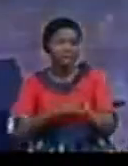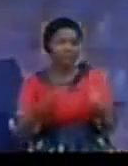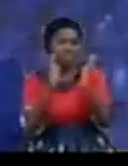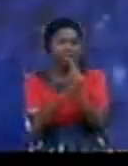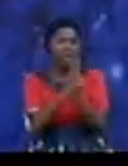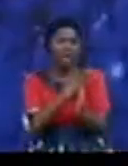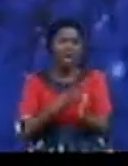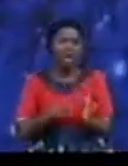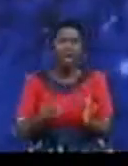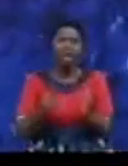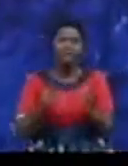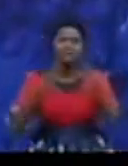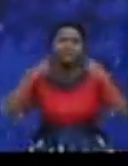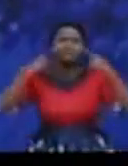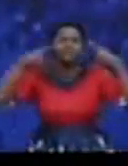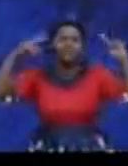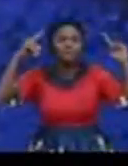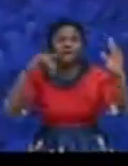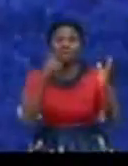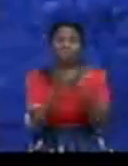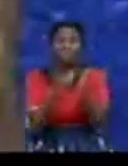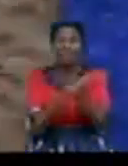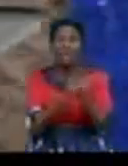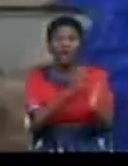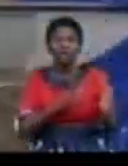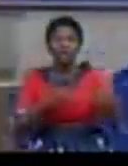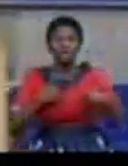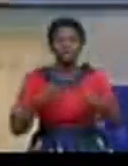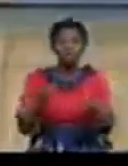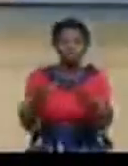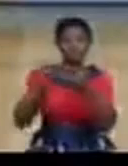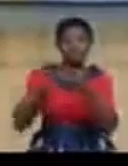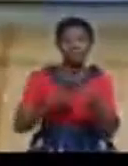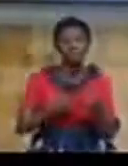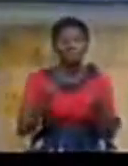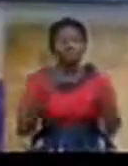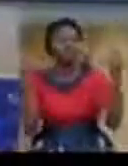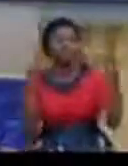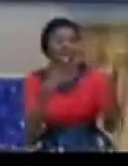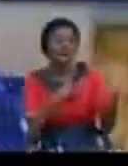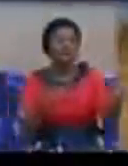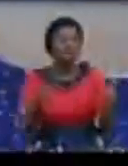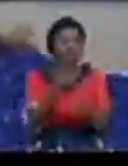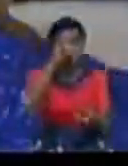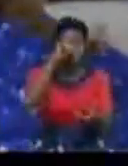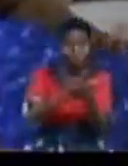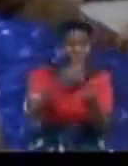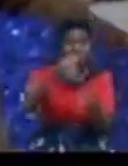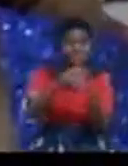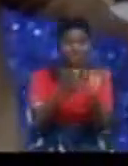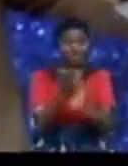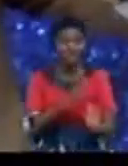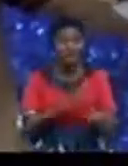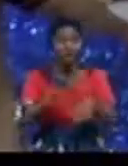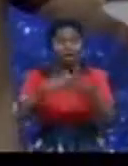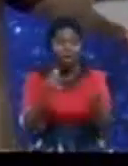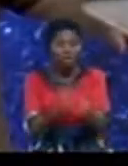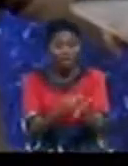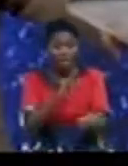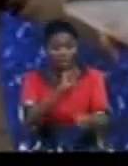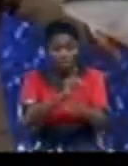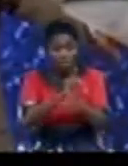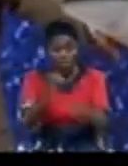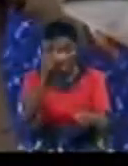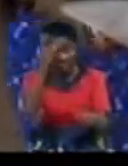Christ has given us the victory, and that as they believed in Jesus Christ, all that works of the devil will